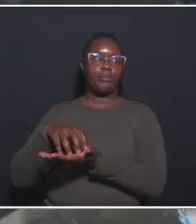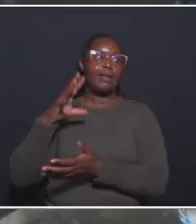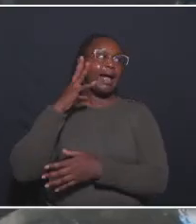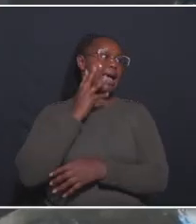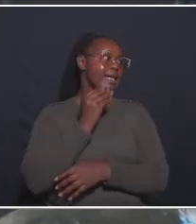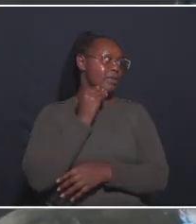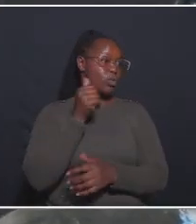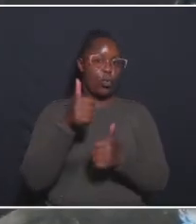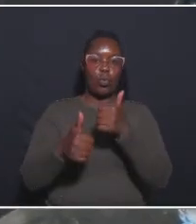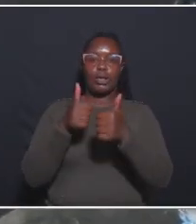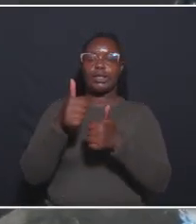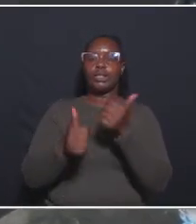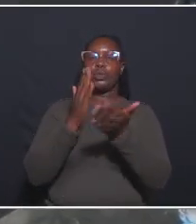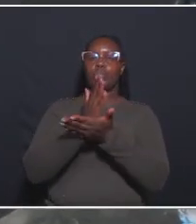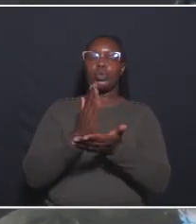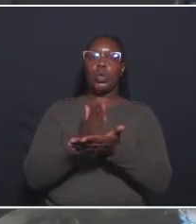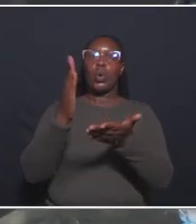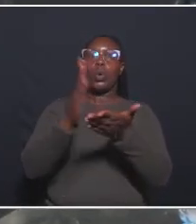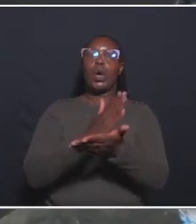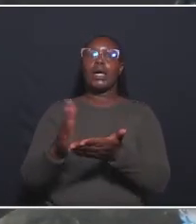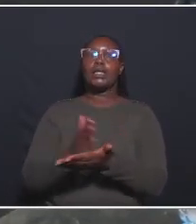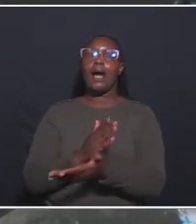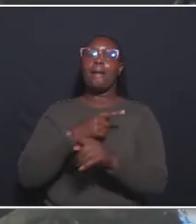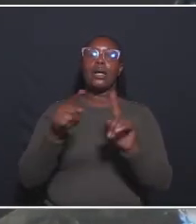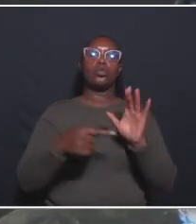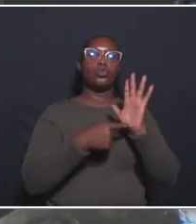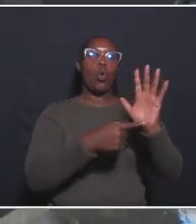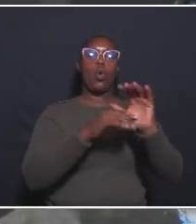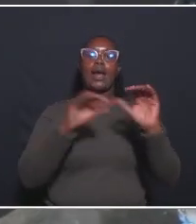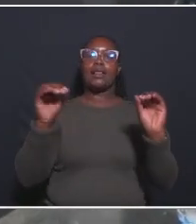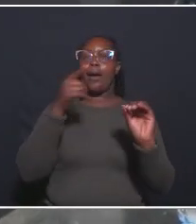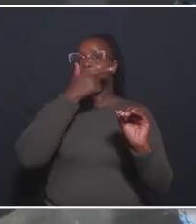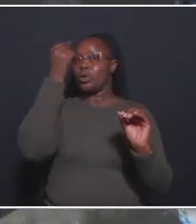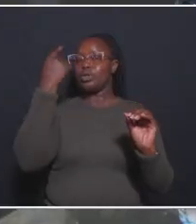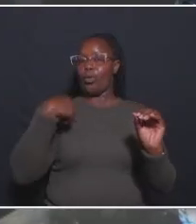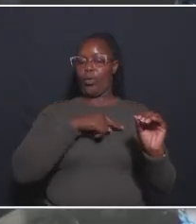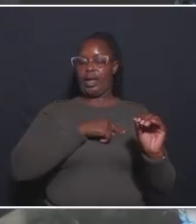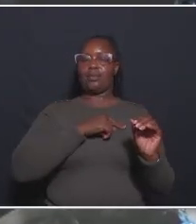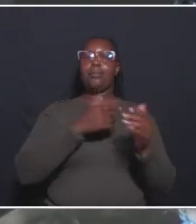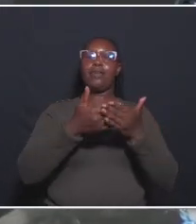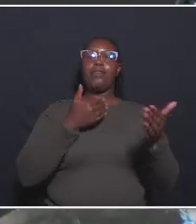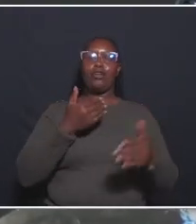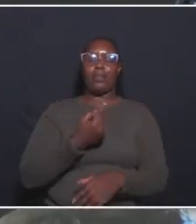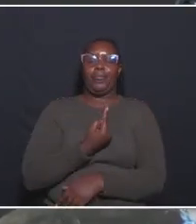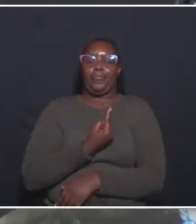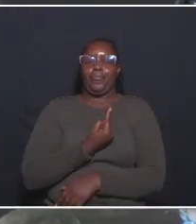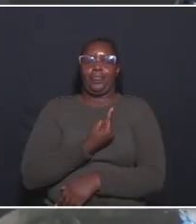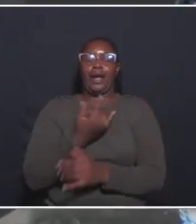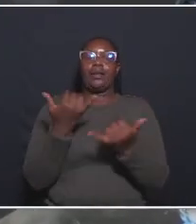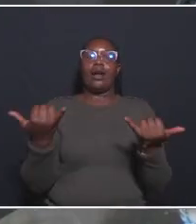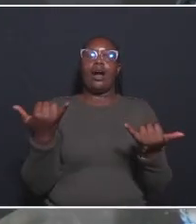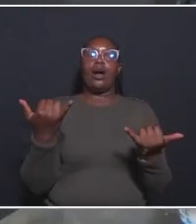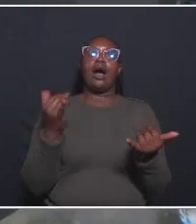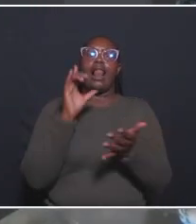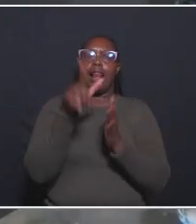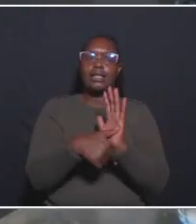Experiences that were actually shared, but we didn't know because we were isolated. So when we started talking together is when we realized,